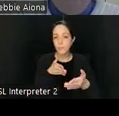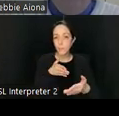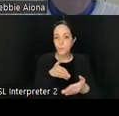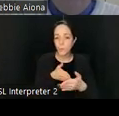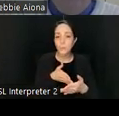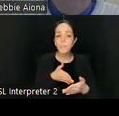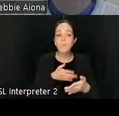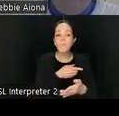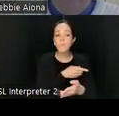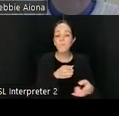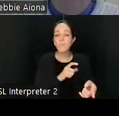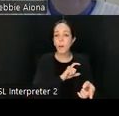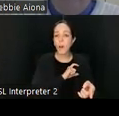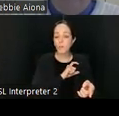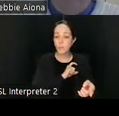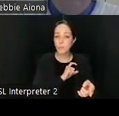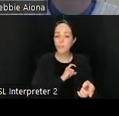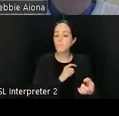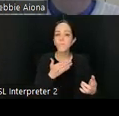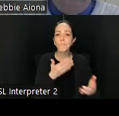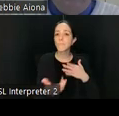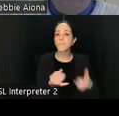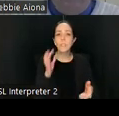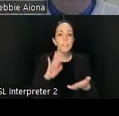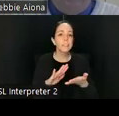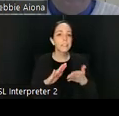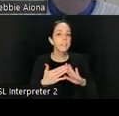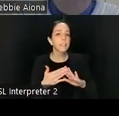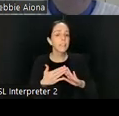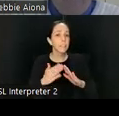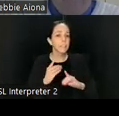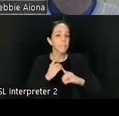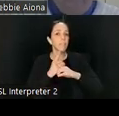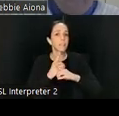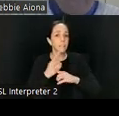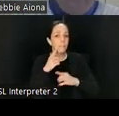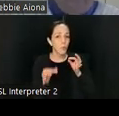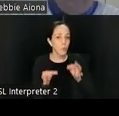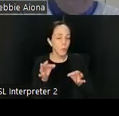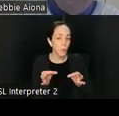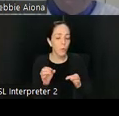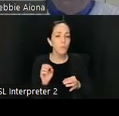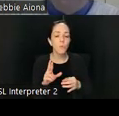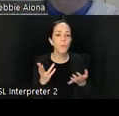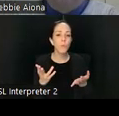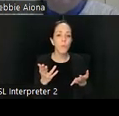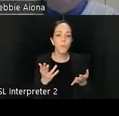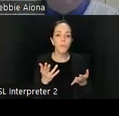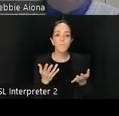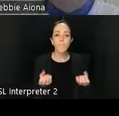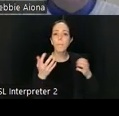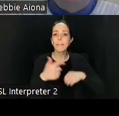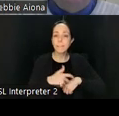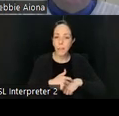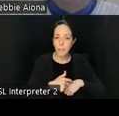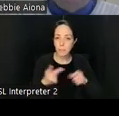officers, regardless of whether the city is a defendant in the litigation. And that footnote refers to the fact that this comes